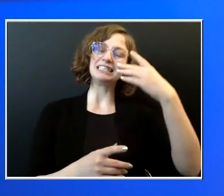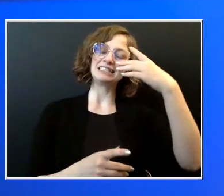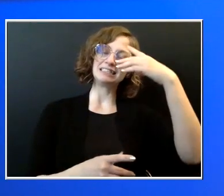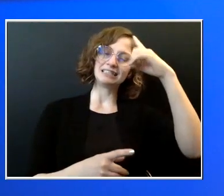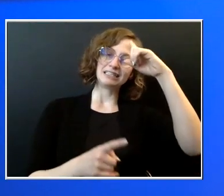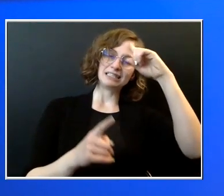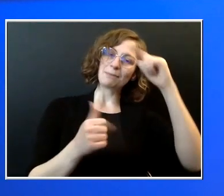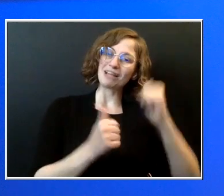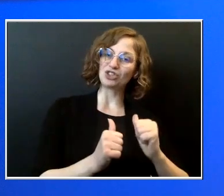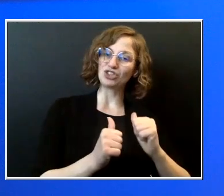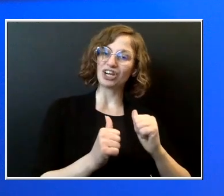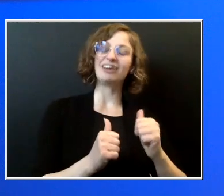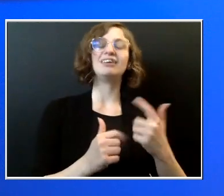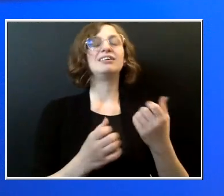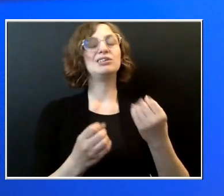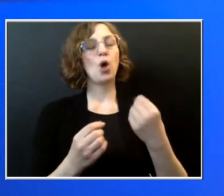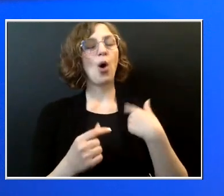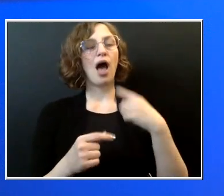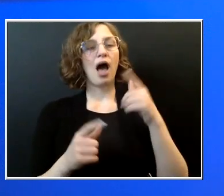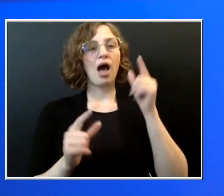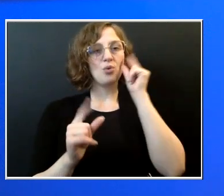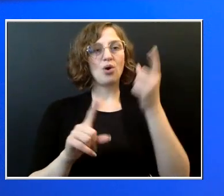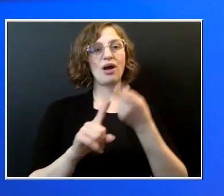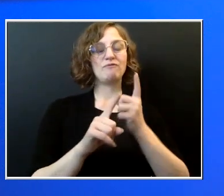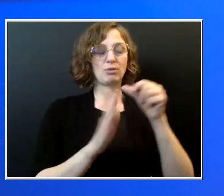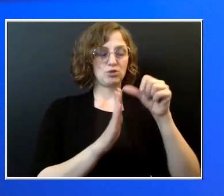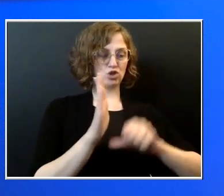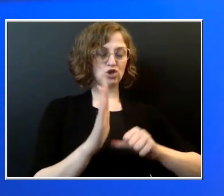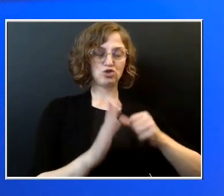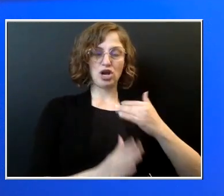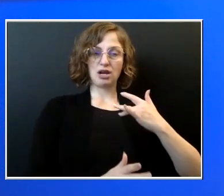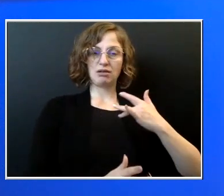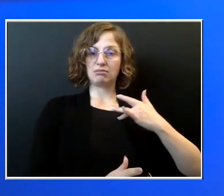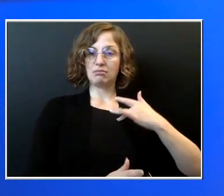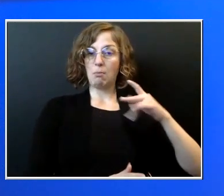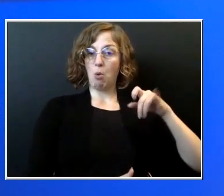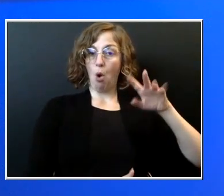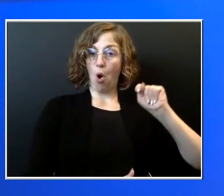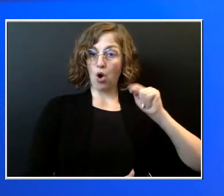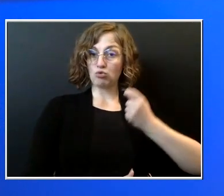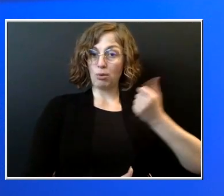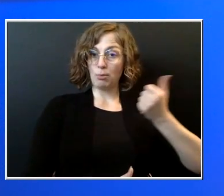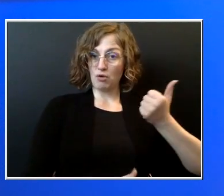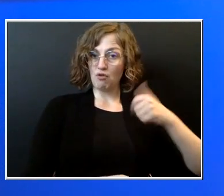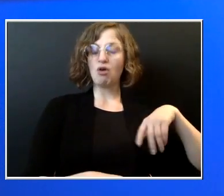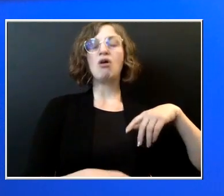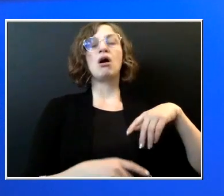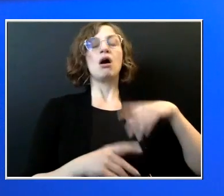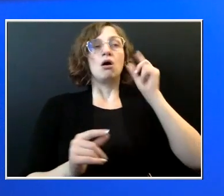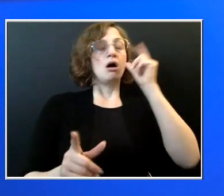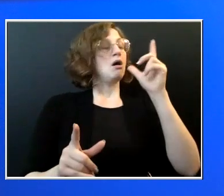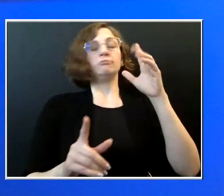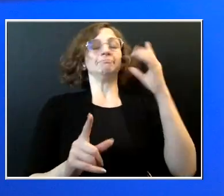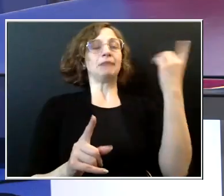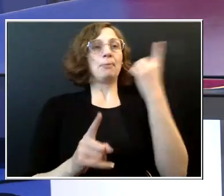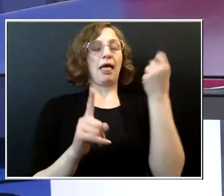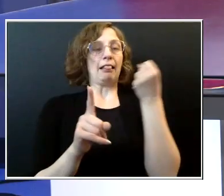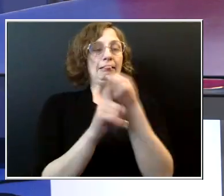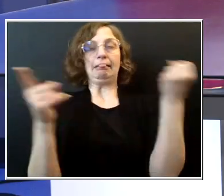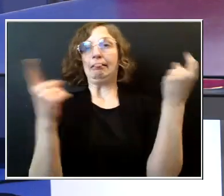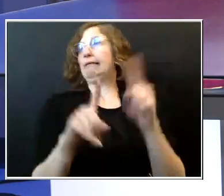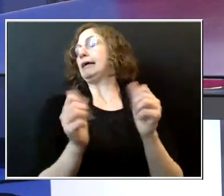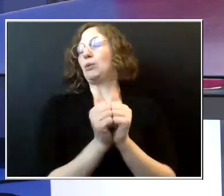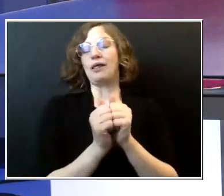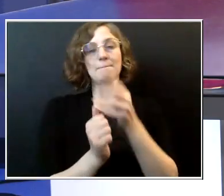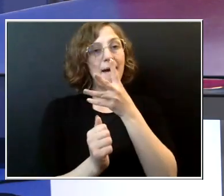surgery to a crisis with my mom. And I have been in the hospital with her for the last 2 weeks. So life hasn't stopped, you just